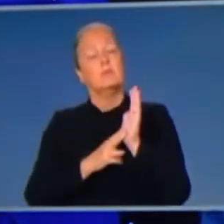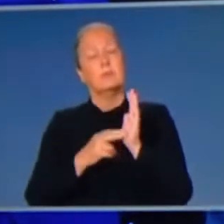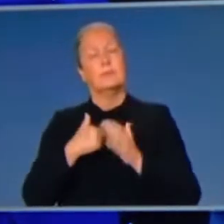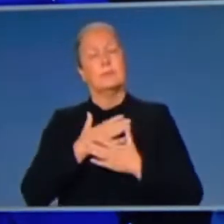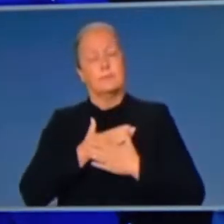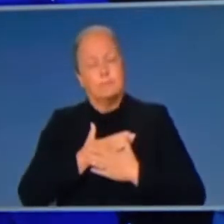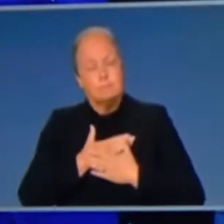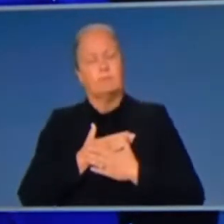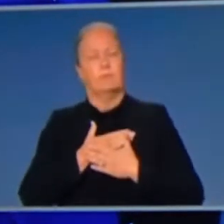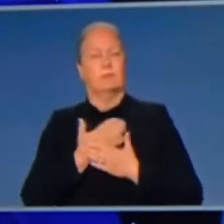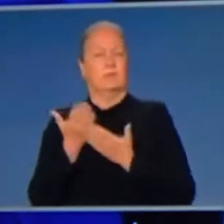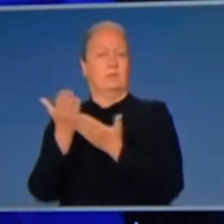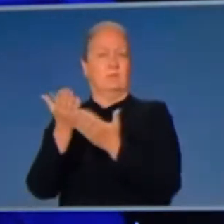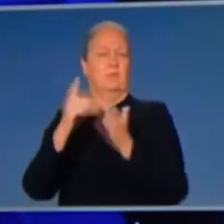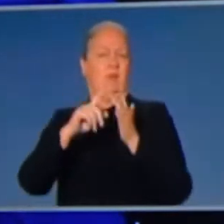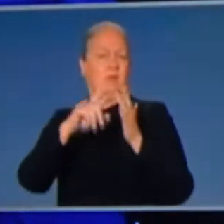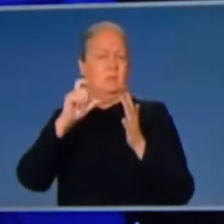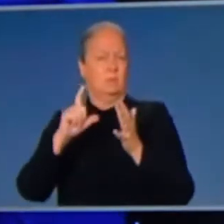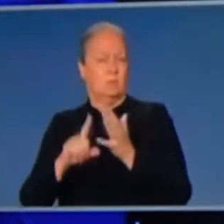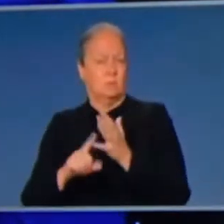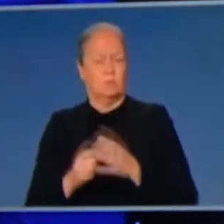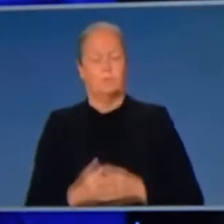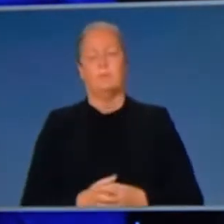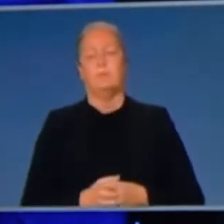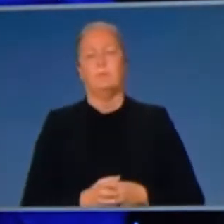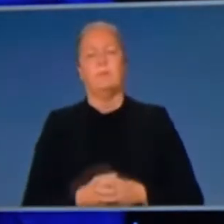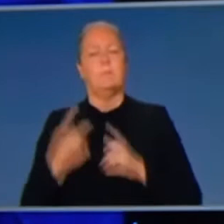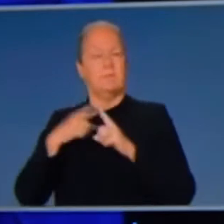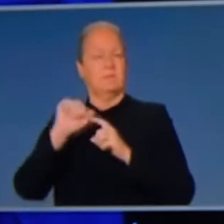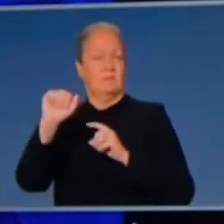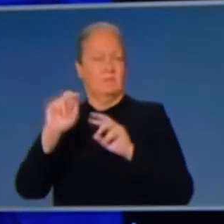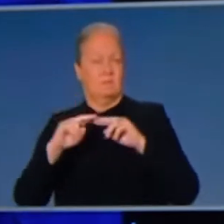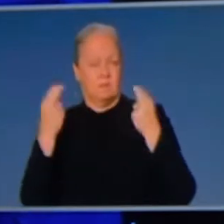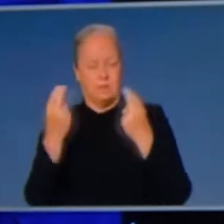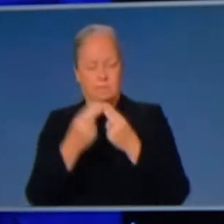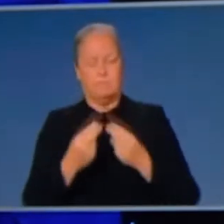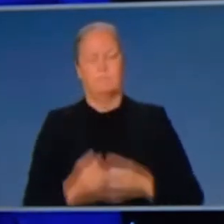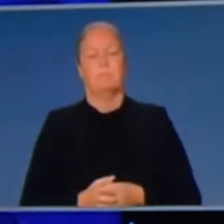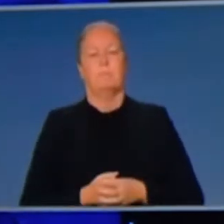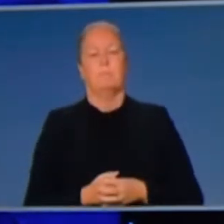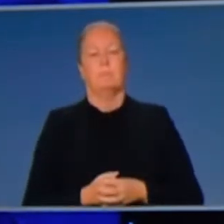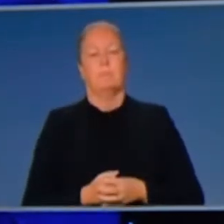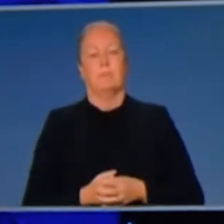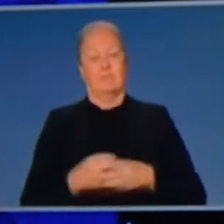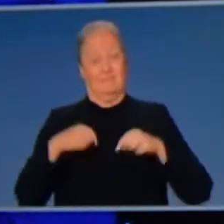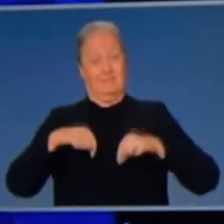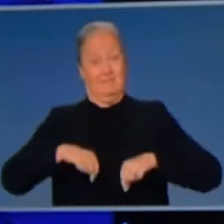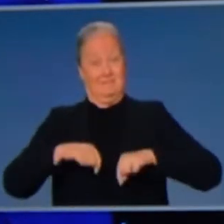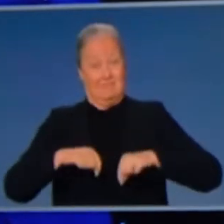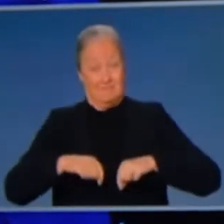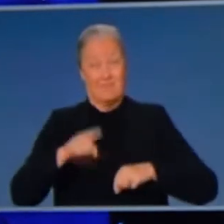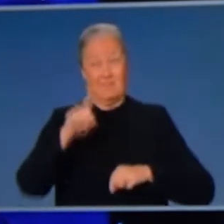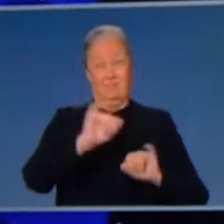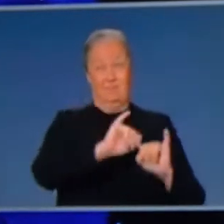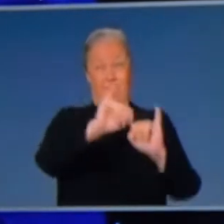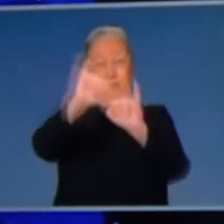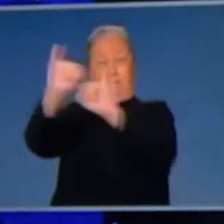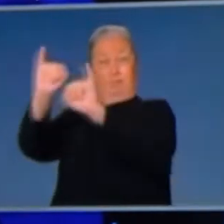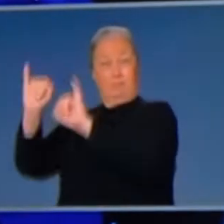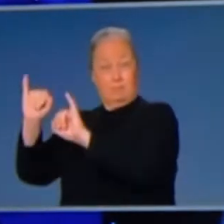They do not have the opportunity in all of these places that we're seeing from here that we have right here and right